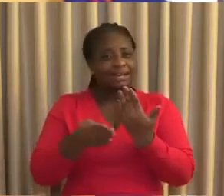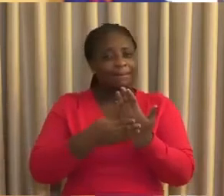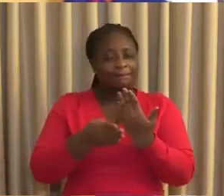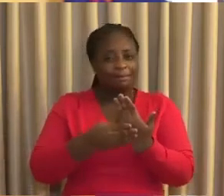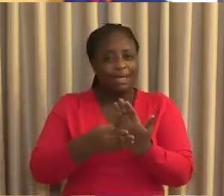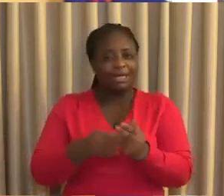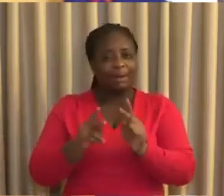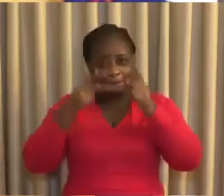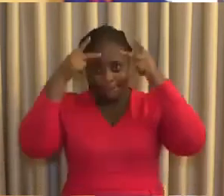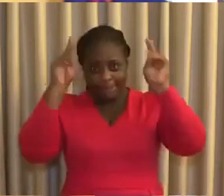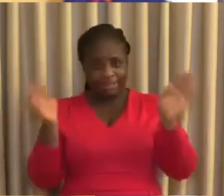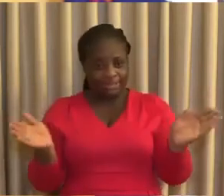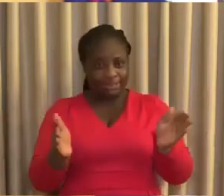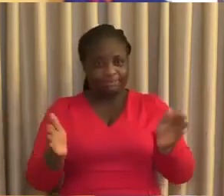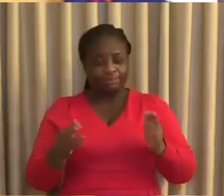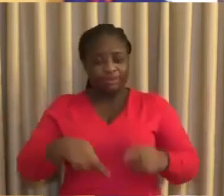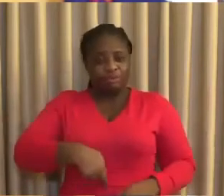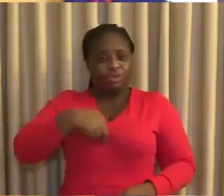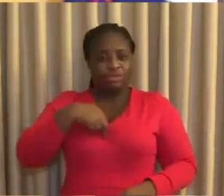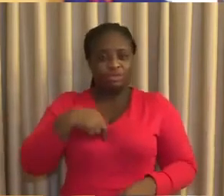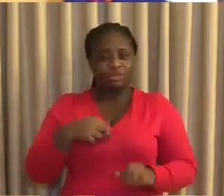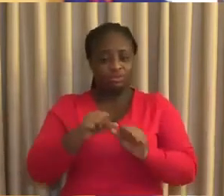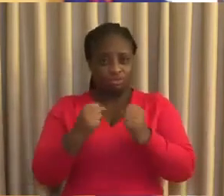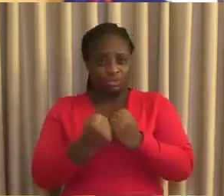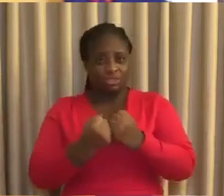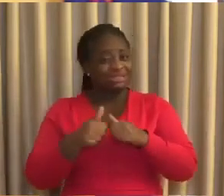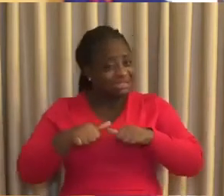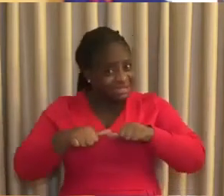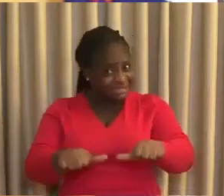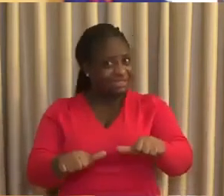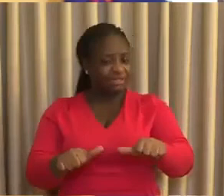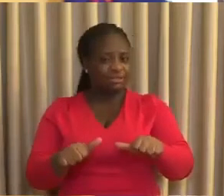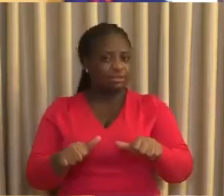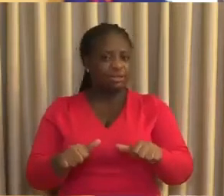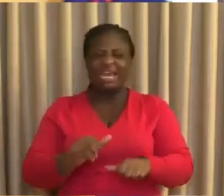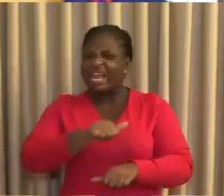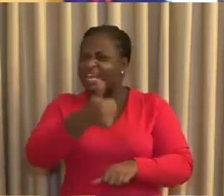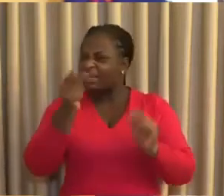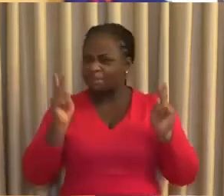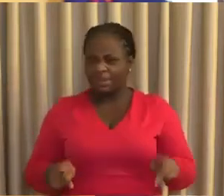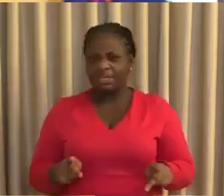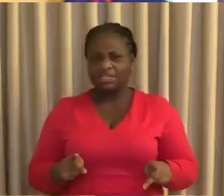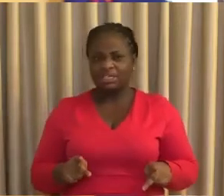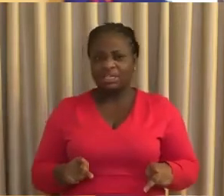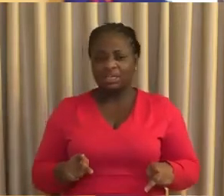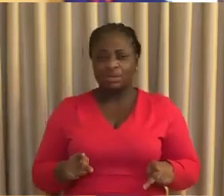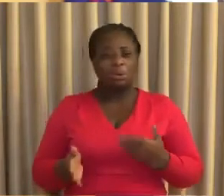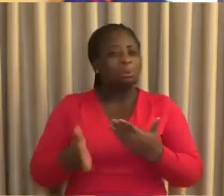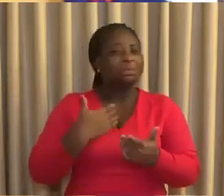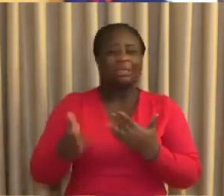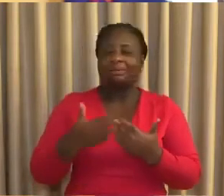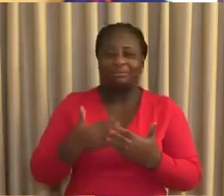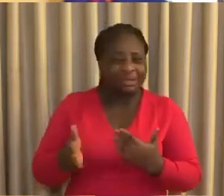or social, is still in force. Anyone, irrespective of status, religion,